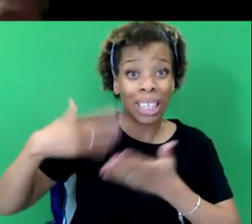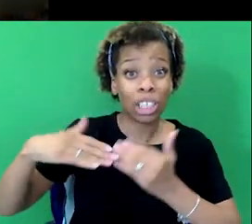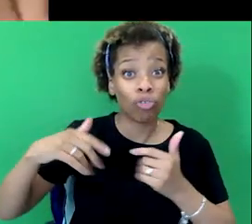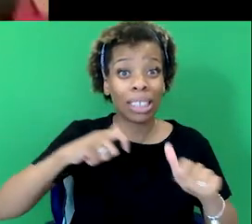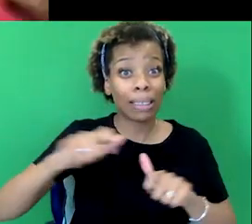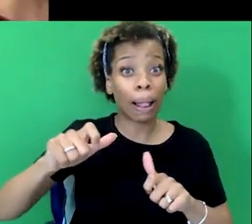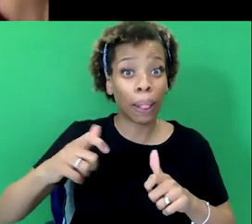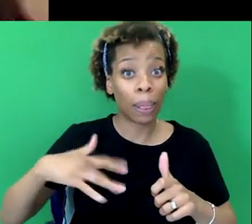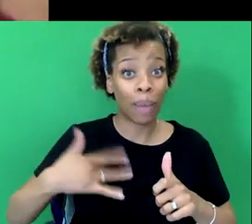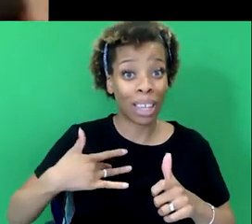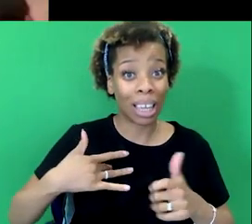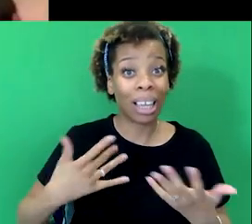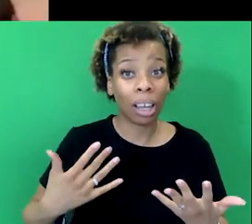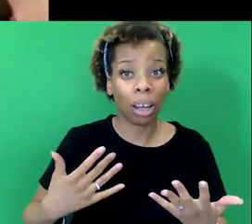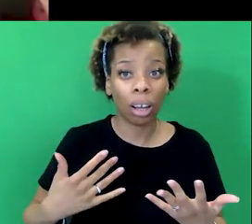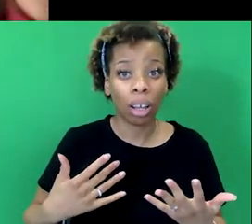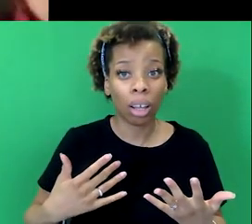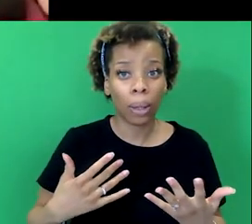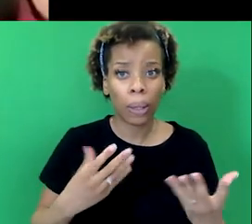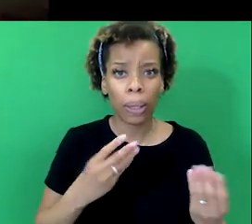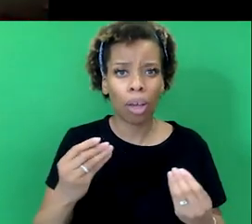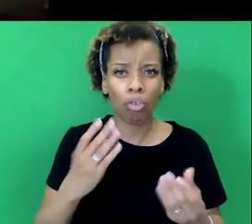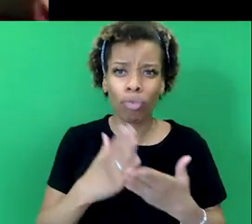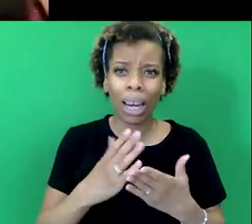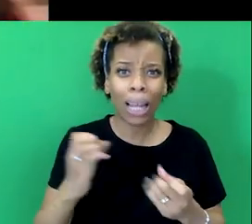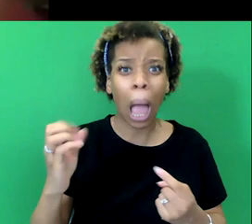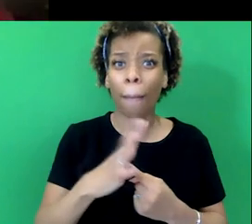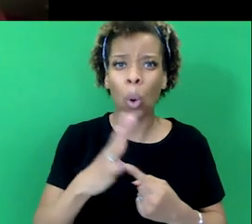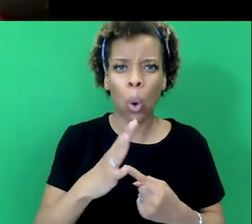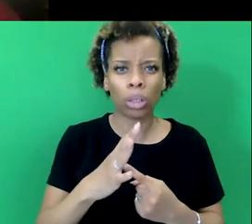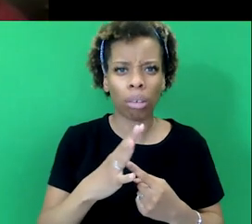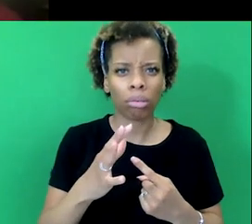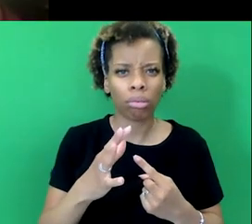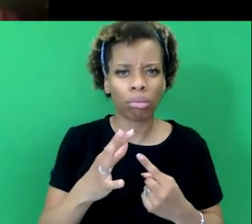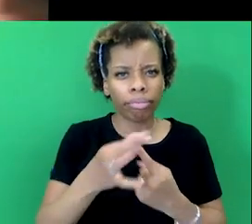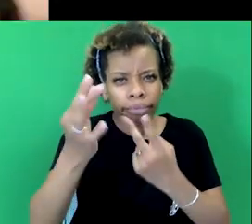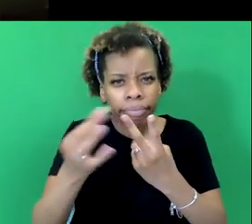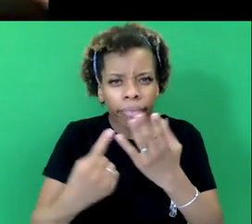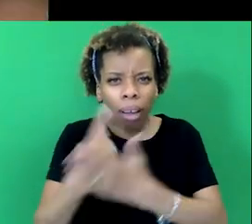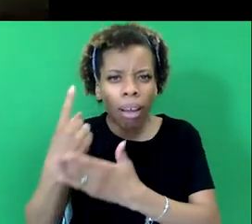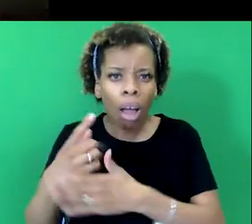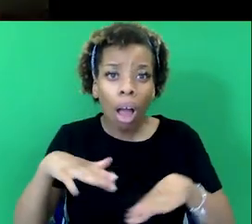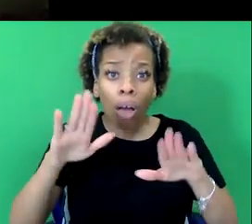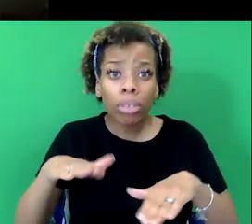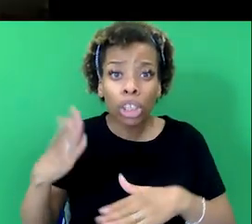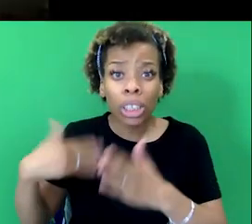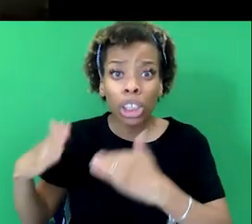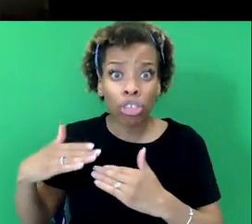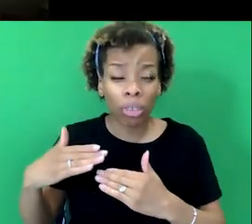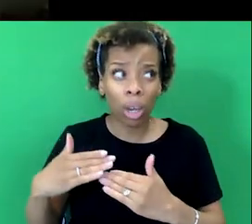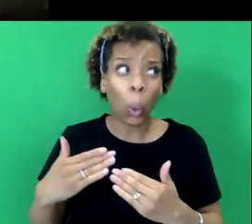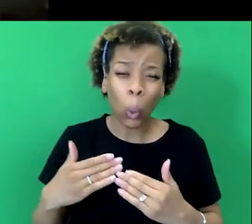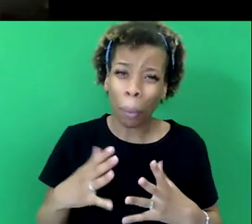certain really important things in British history. I think that's a massive